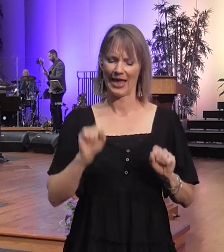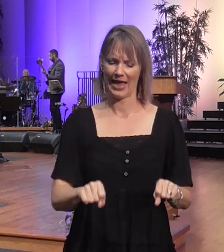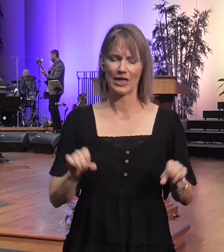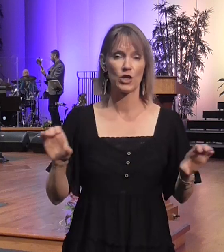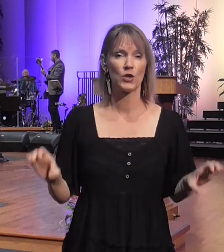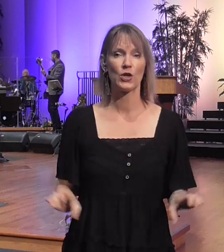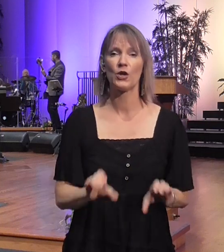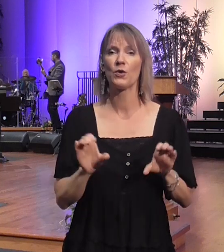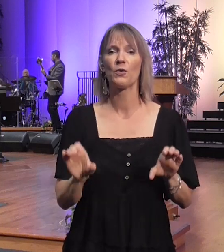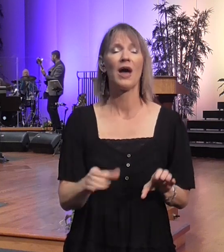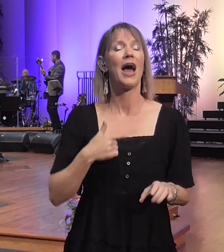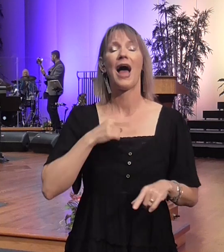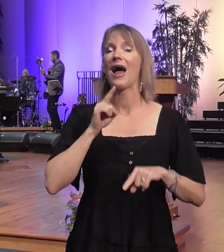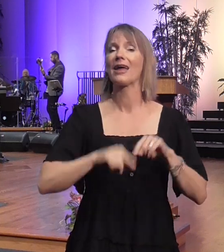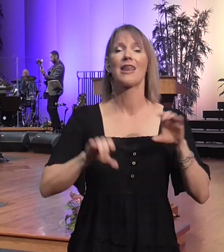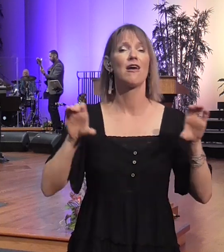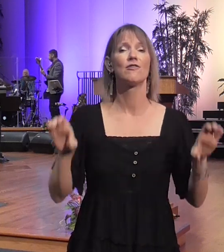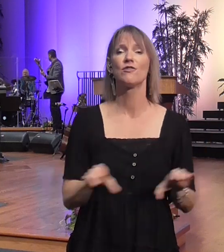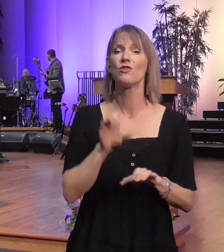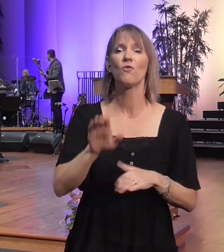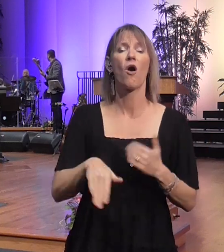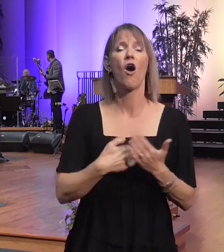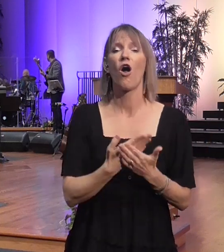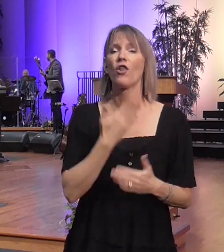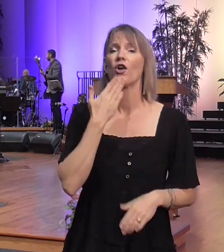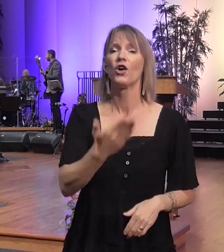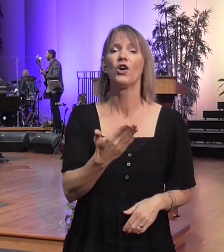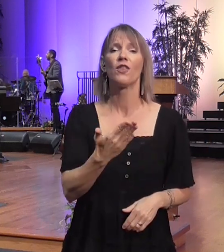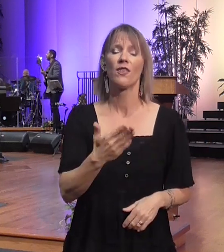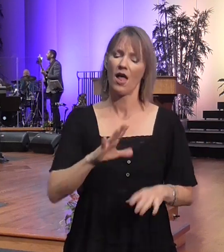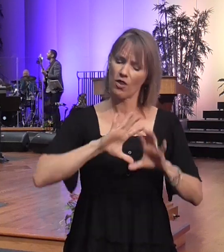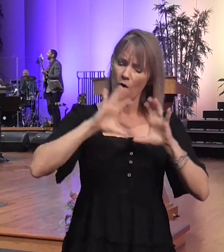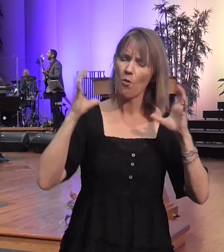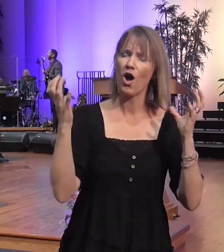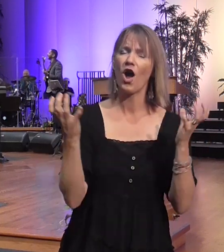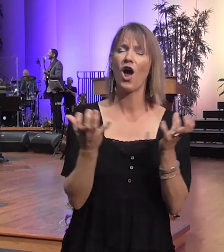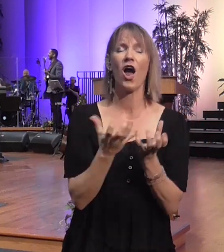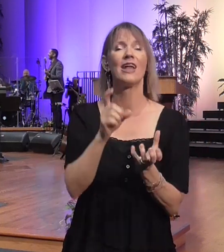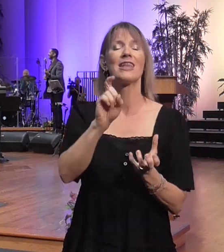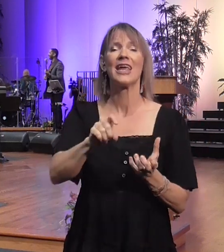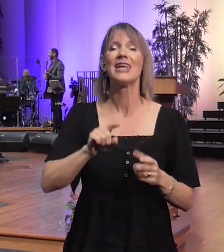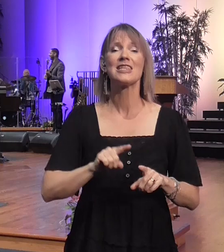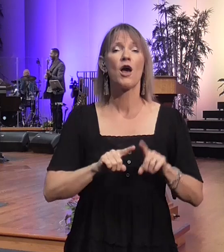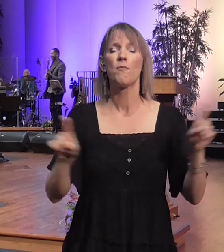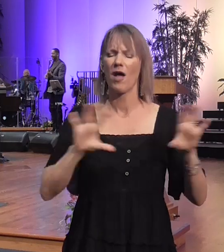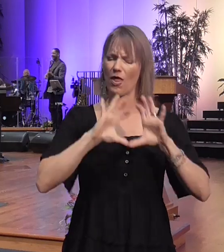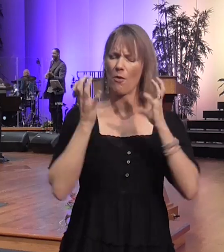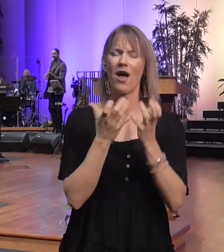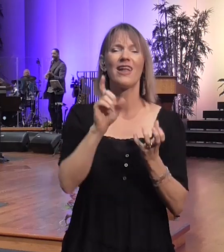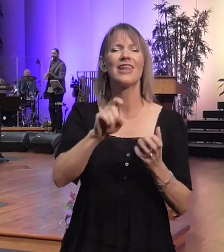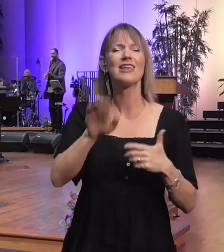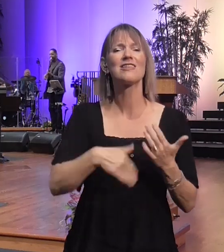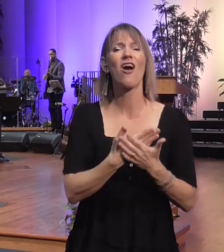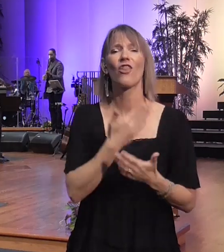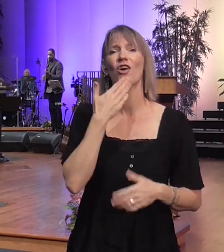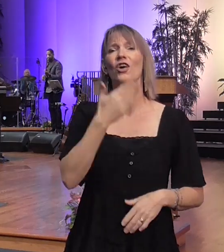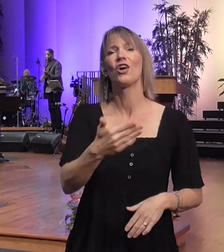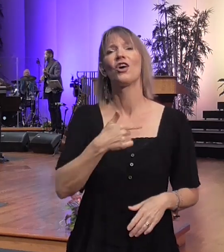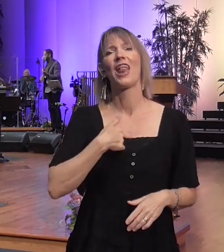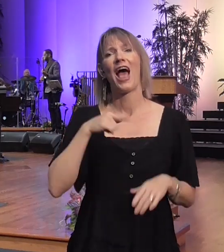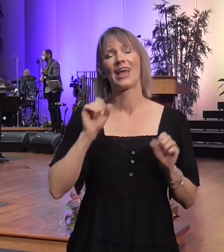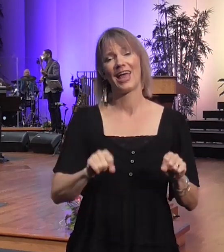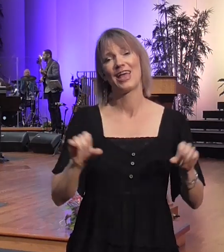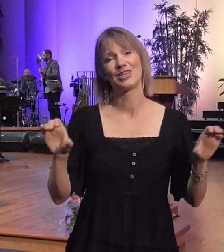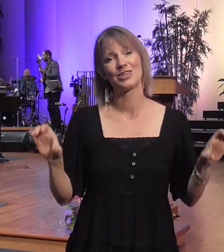do. I cannot do all good that the world needs, but the world needs all the good I